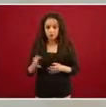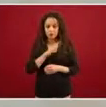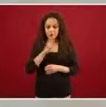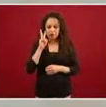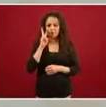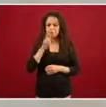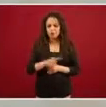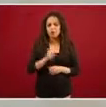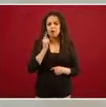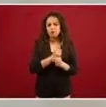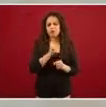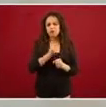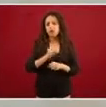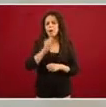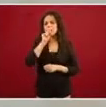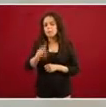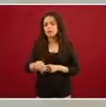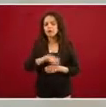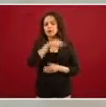report